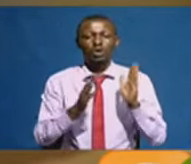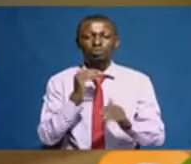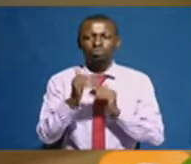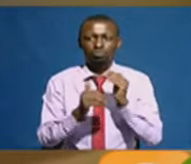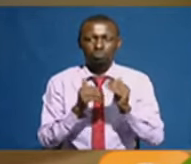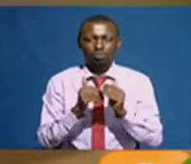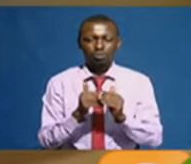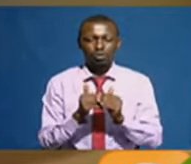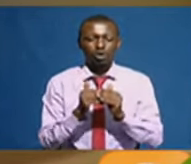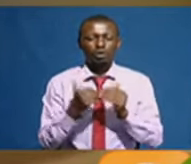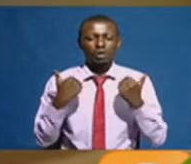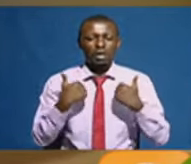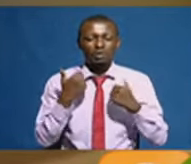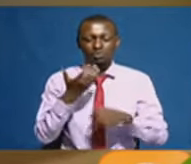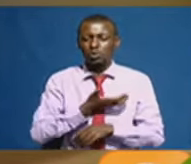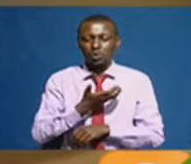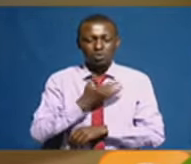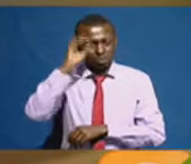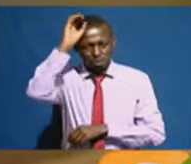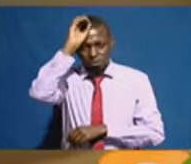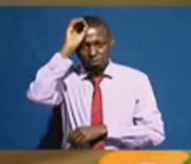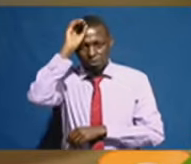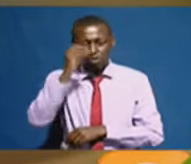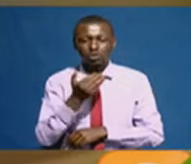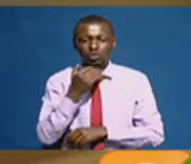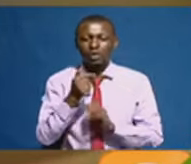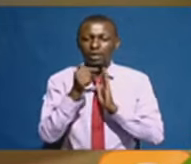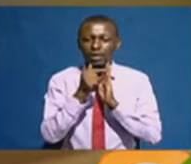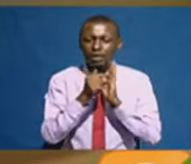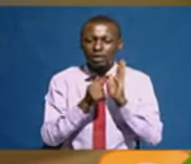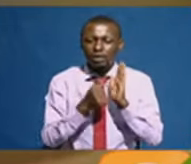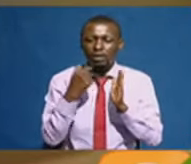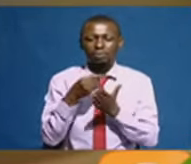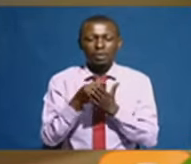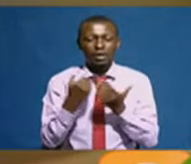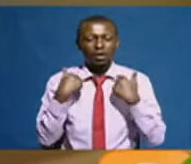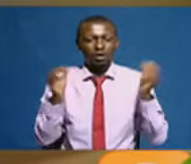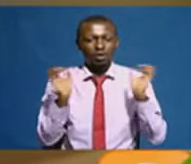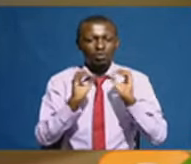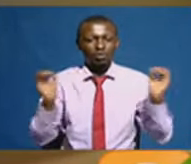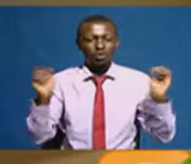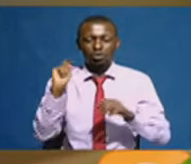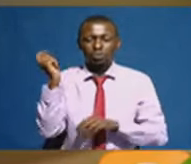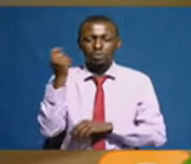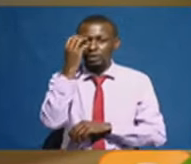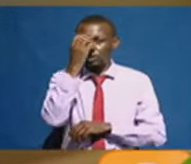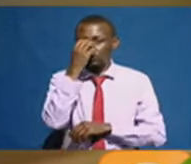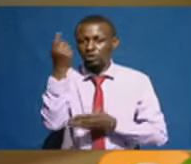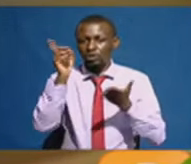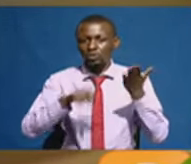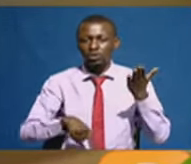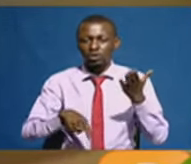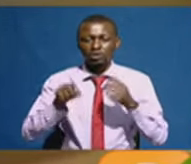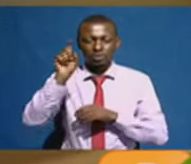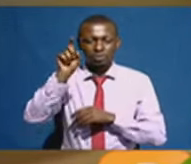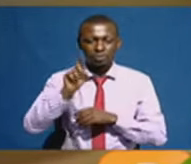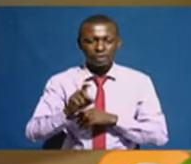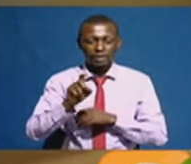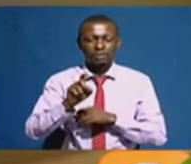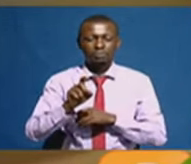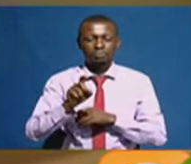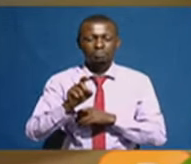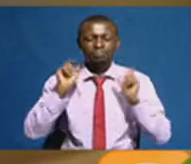their stand, which is we want what we've asked from the government, saying there's no money. In fact, President William Ruto said that we need to live within our